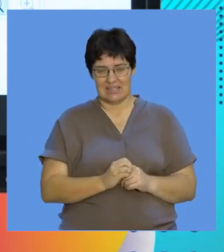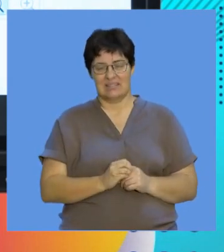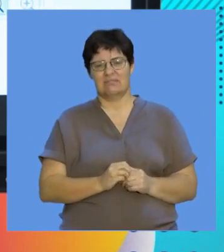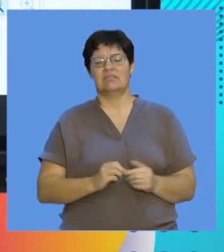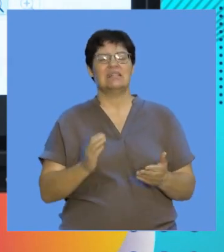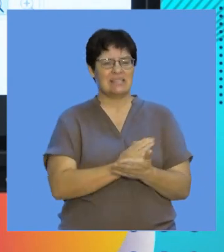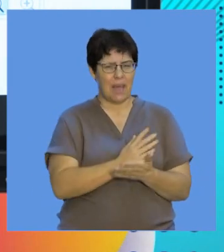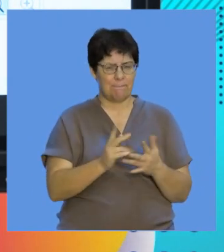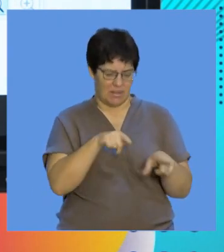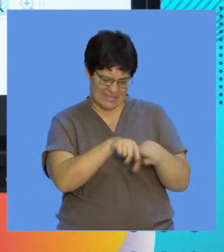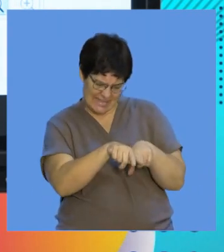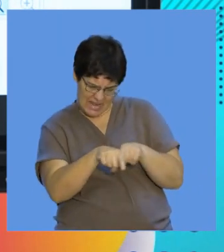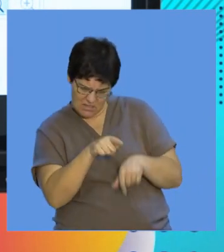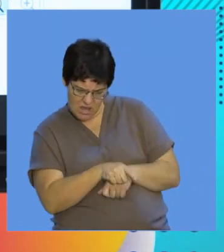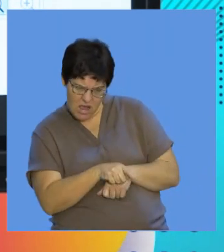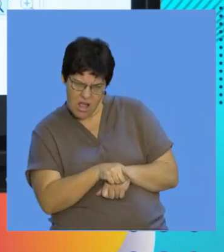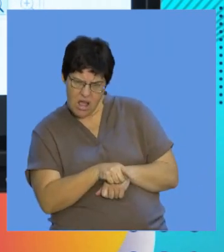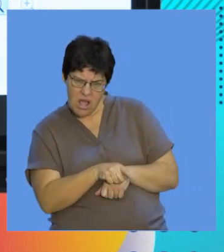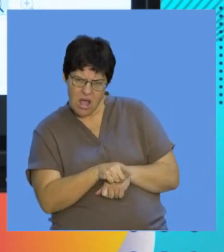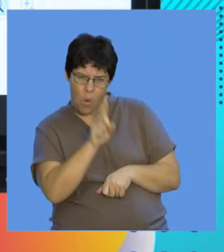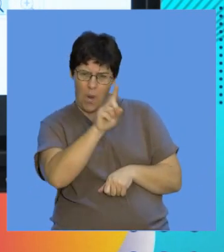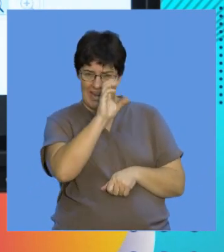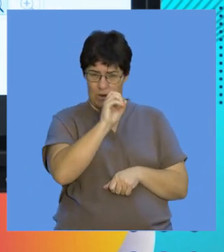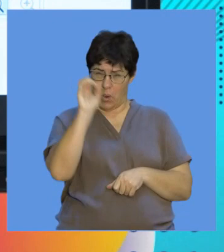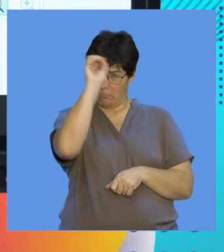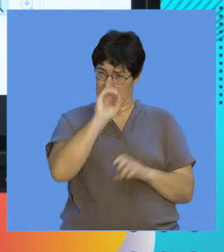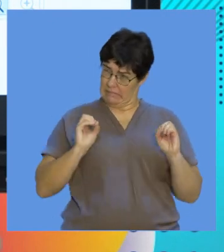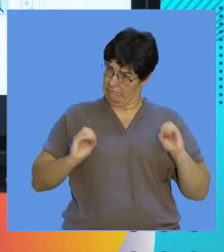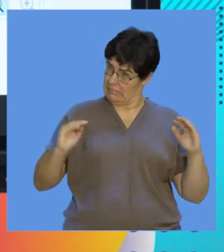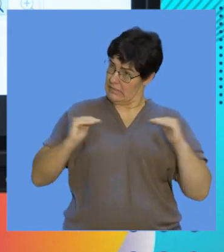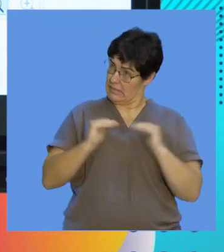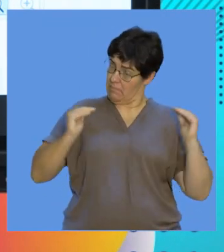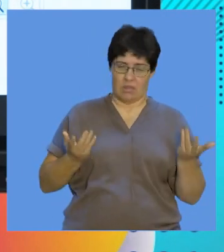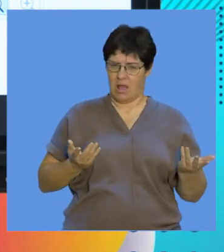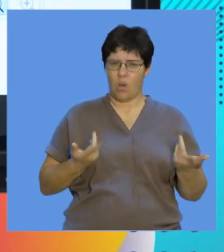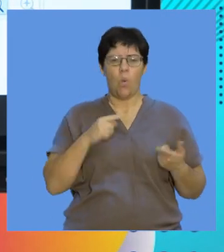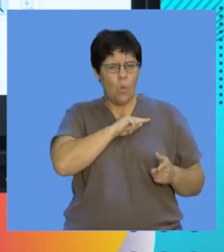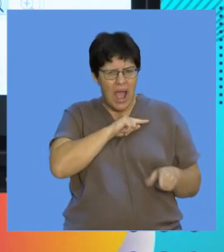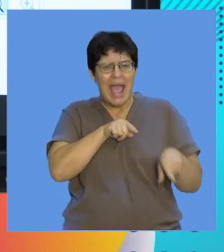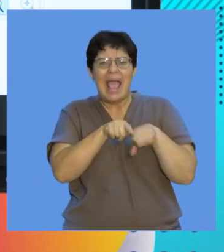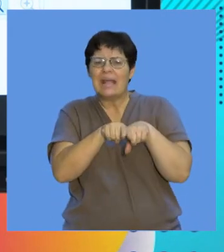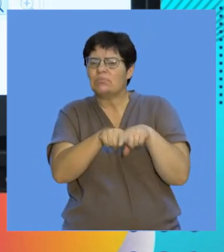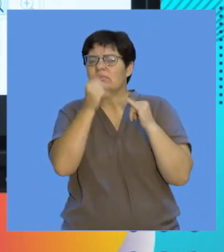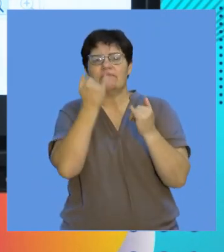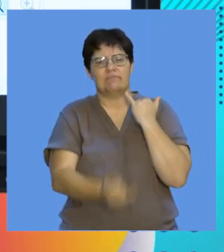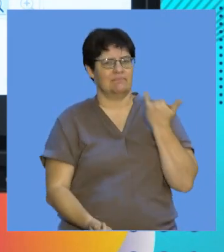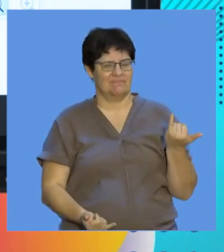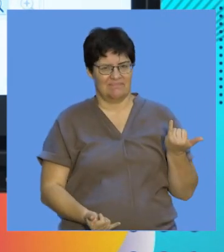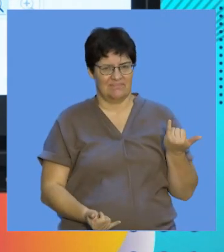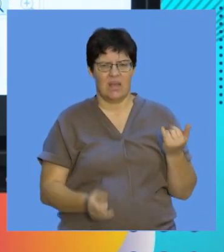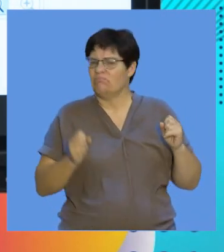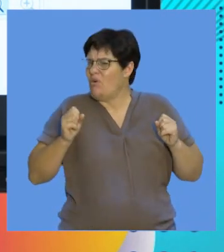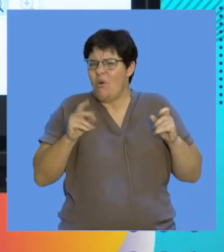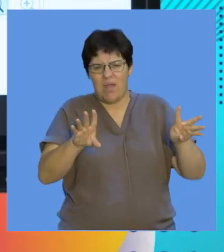doing experiments that maybe we don't get 100% correct. It's experimental error. It's